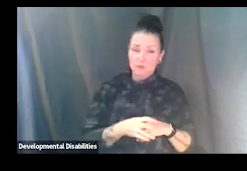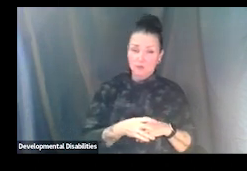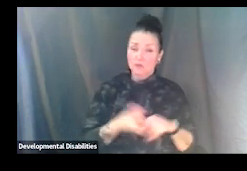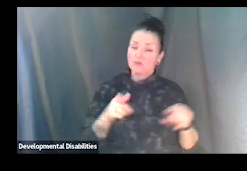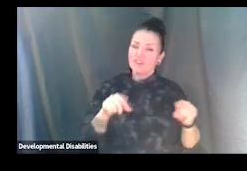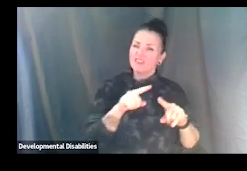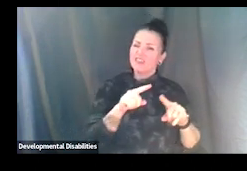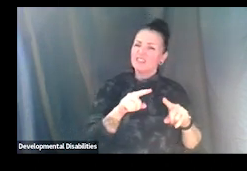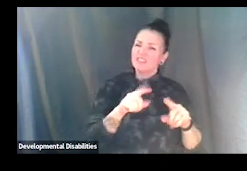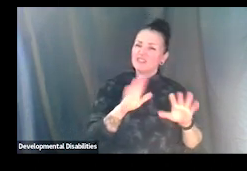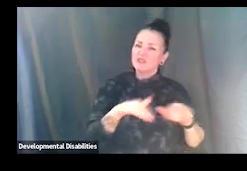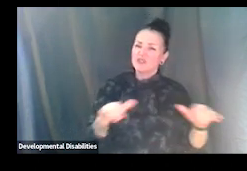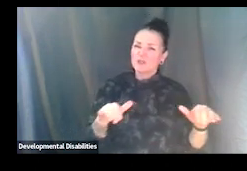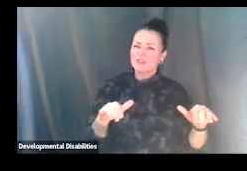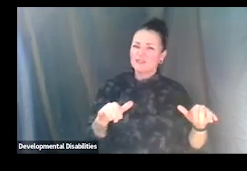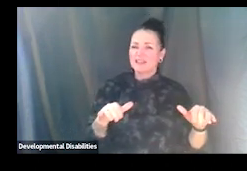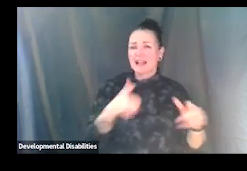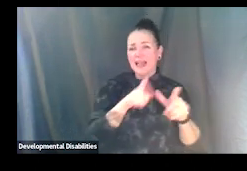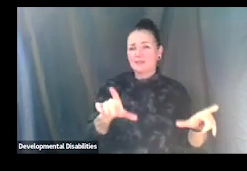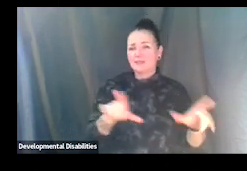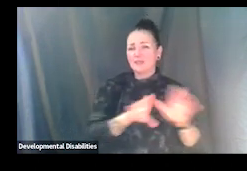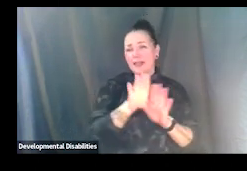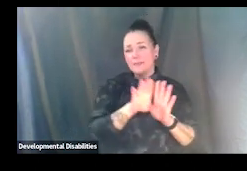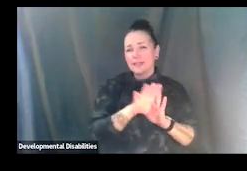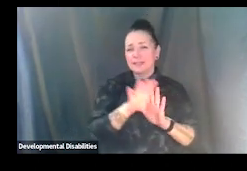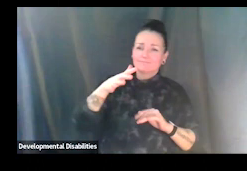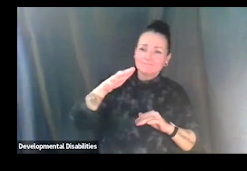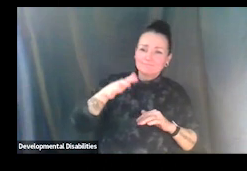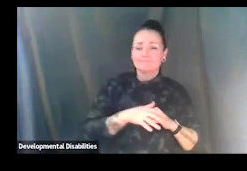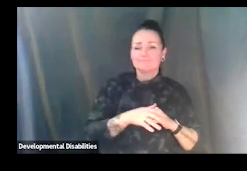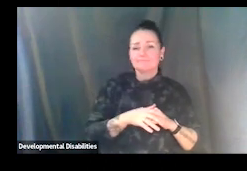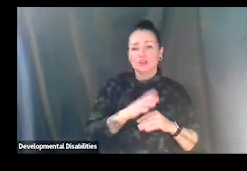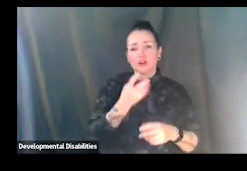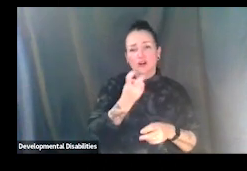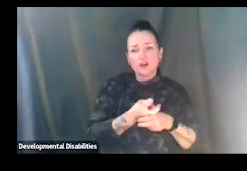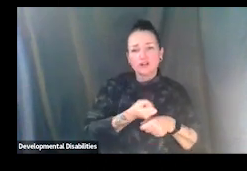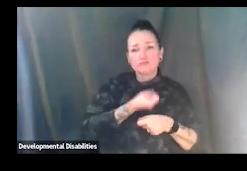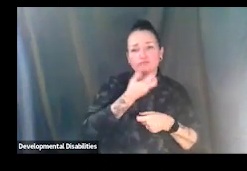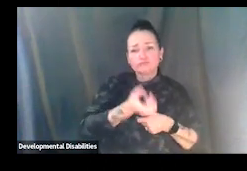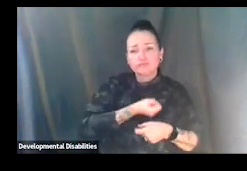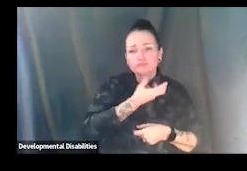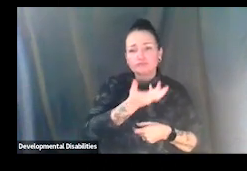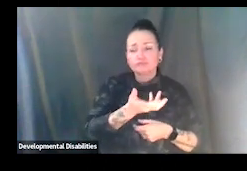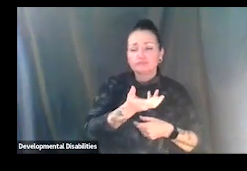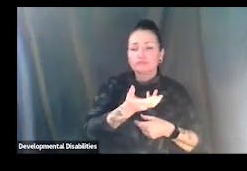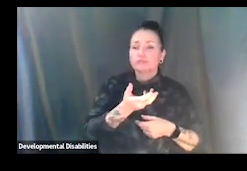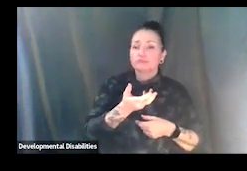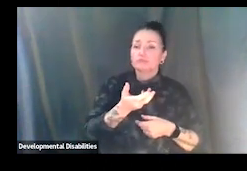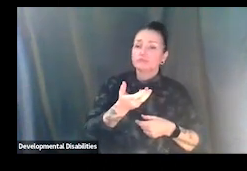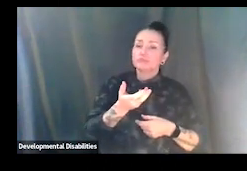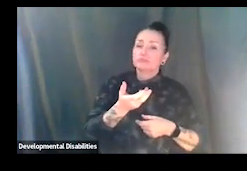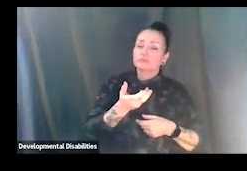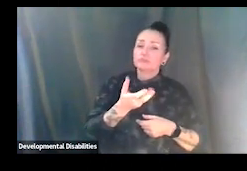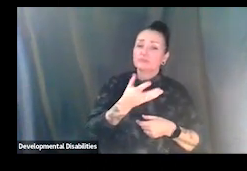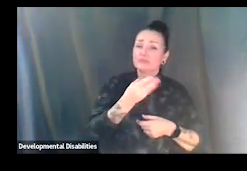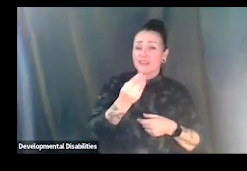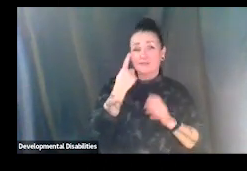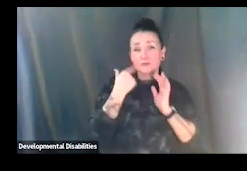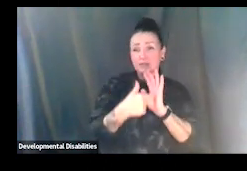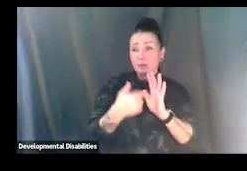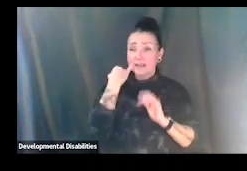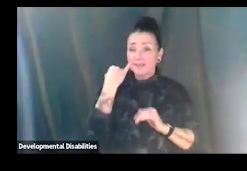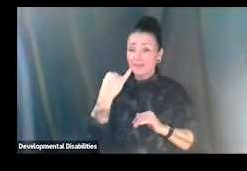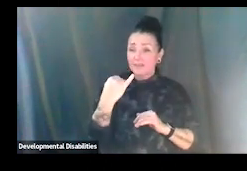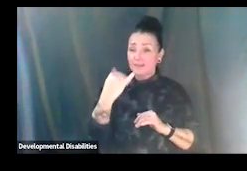development and things like that. But if somebody is 13 or 14 and functions developmentally like a 4-year-old, then